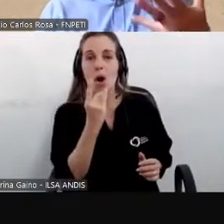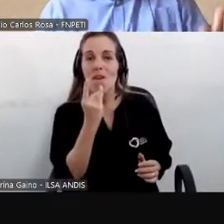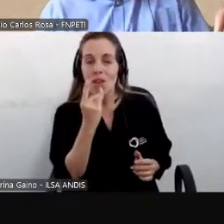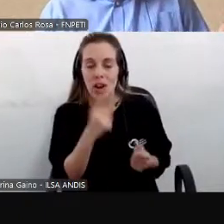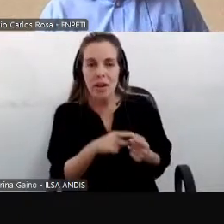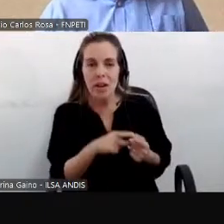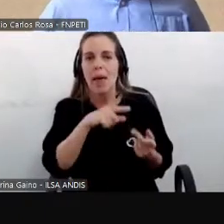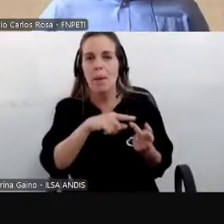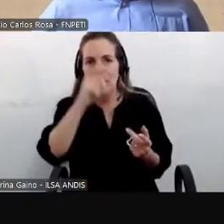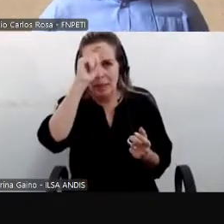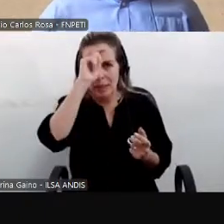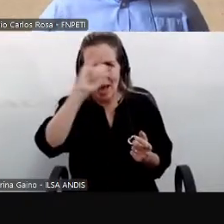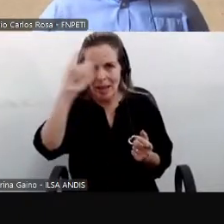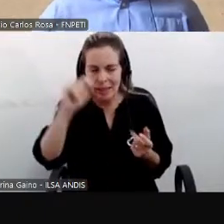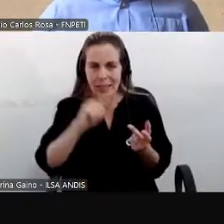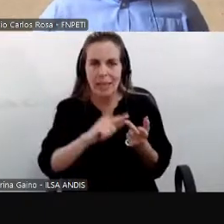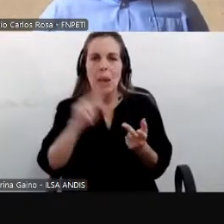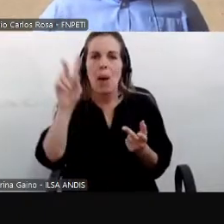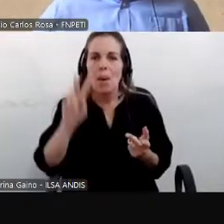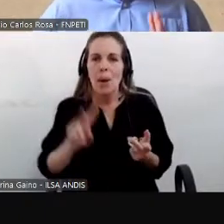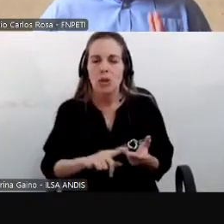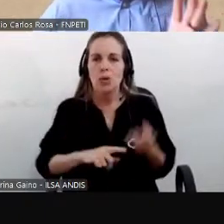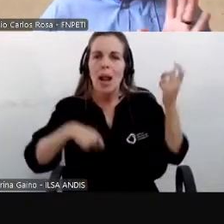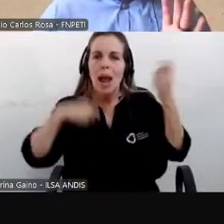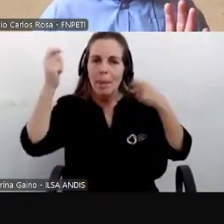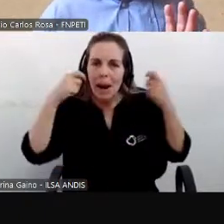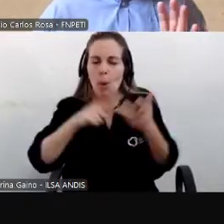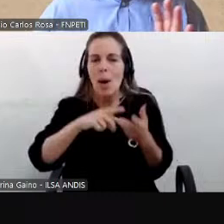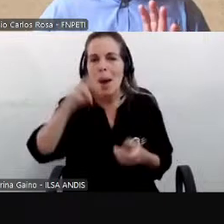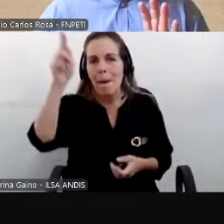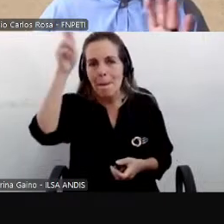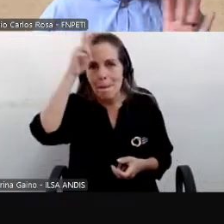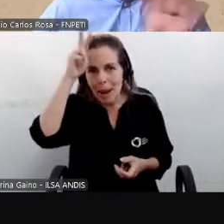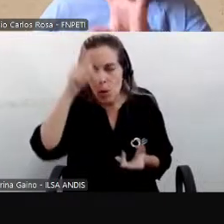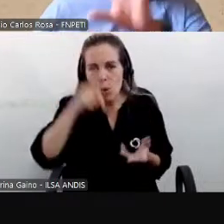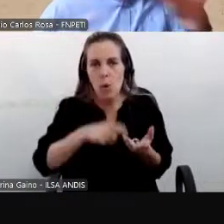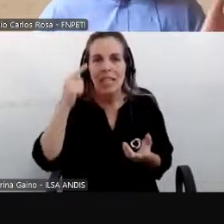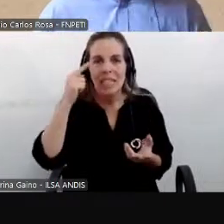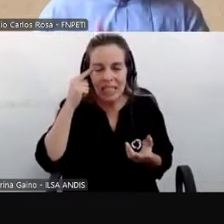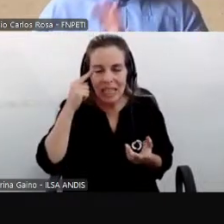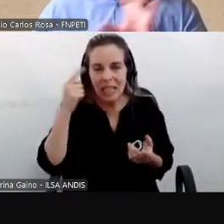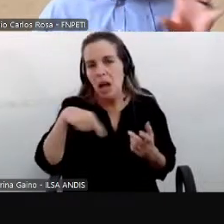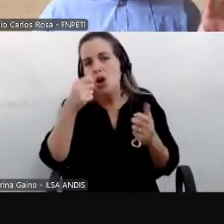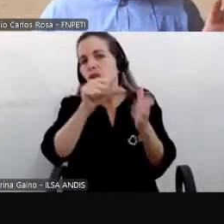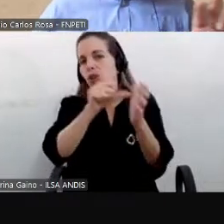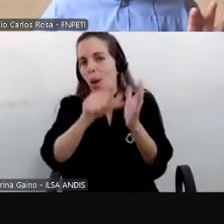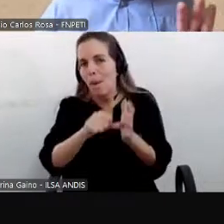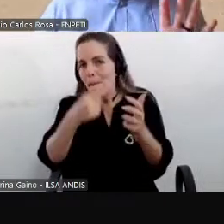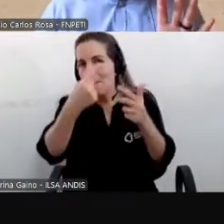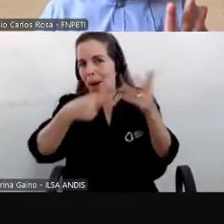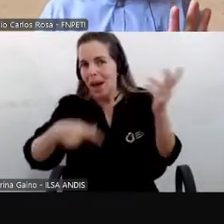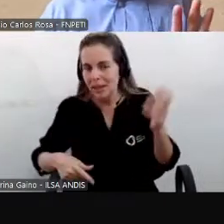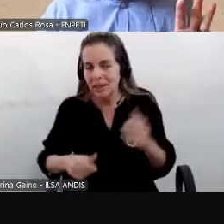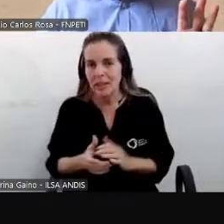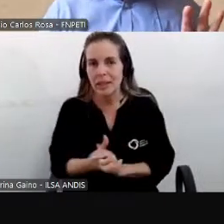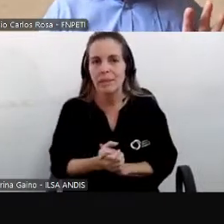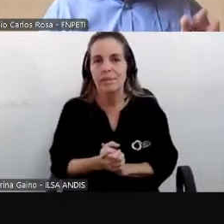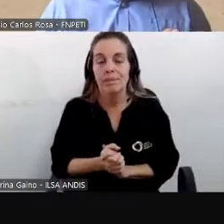history of all the situation, first comes Bolivia, then Haiti, Paraguay, Peru, China, and